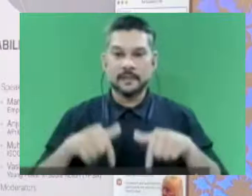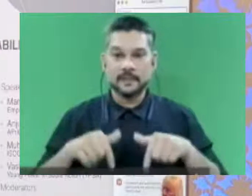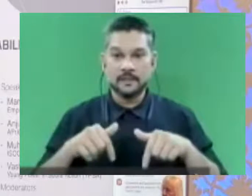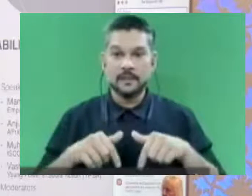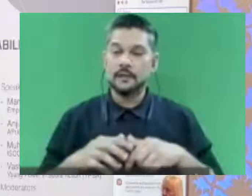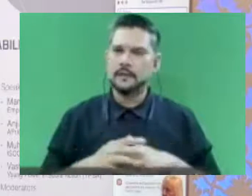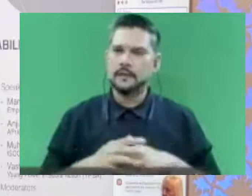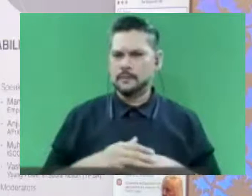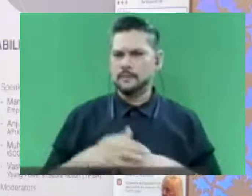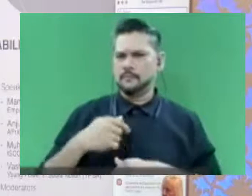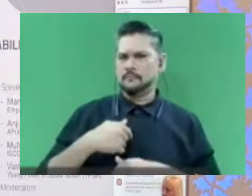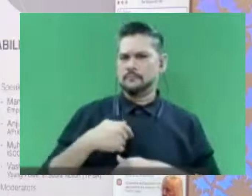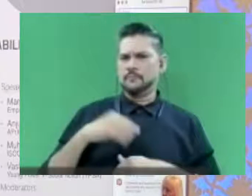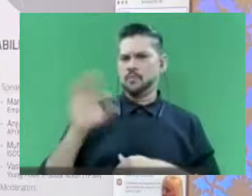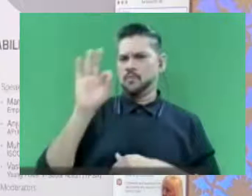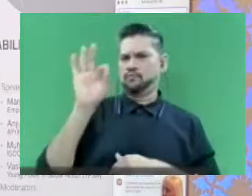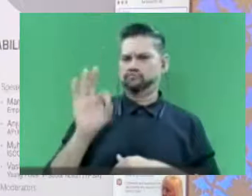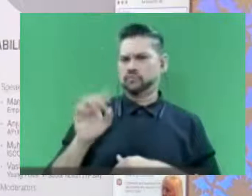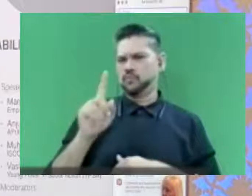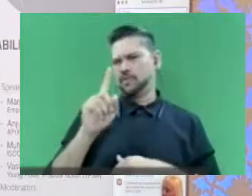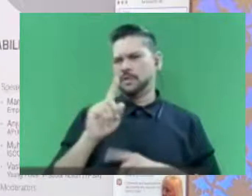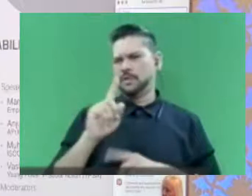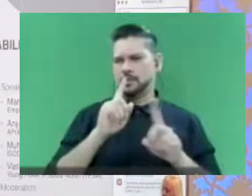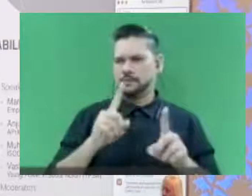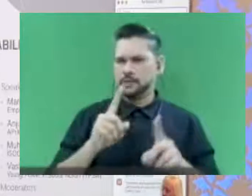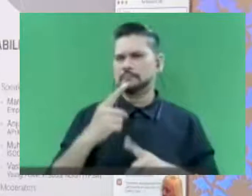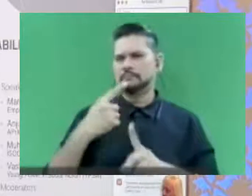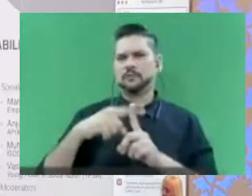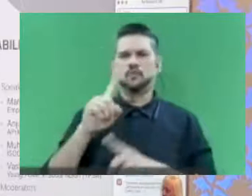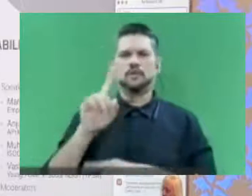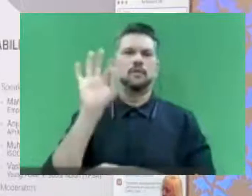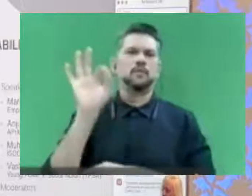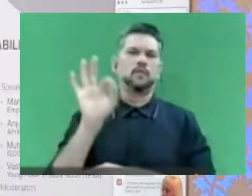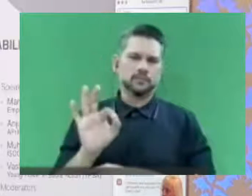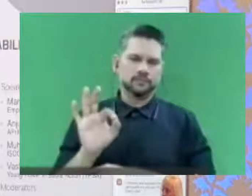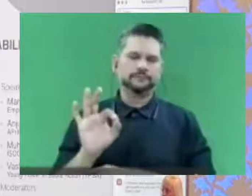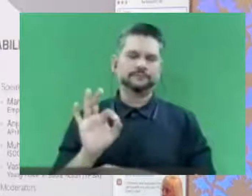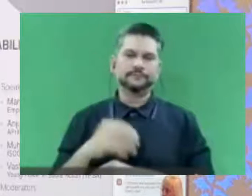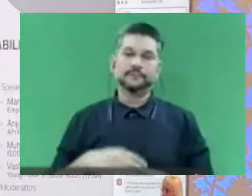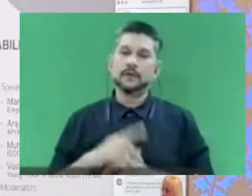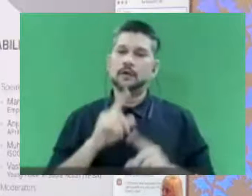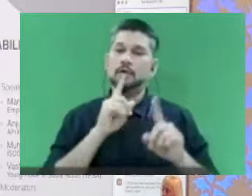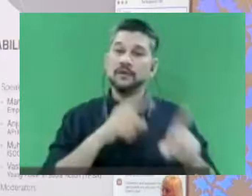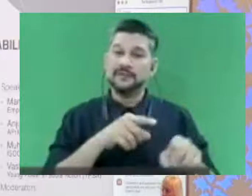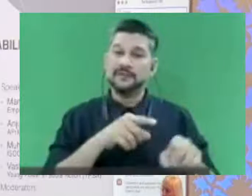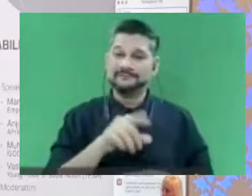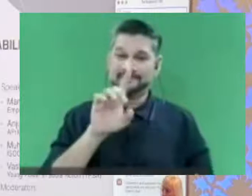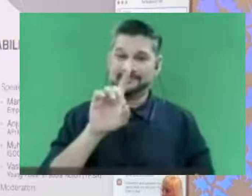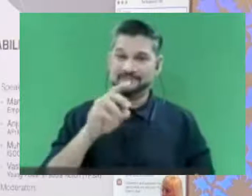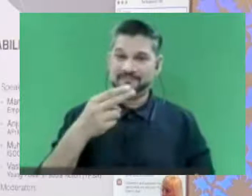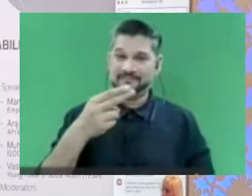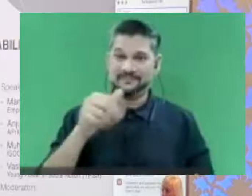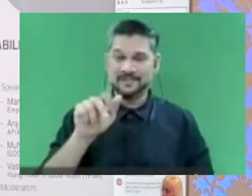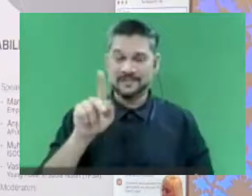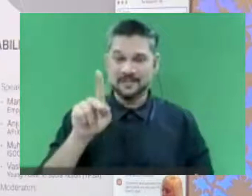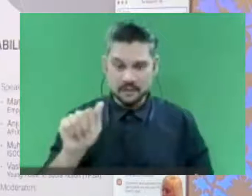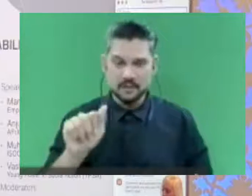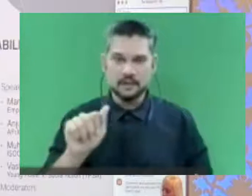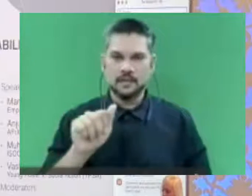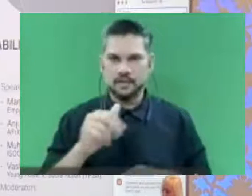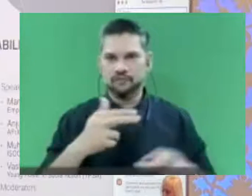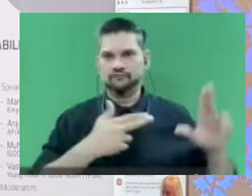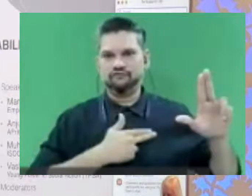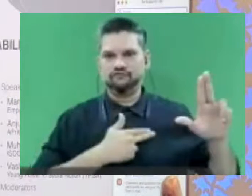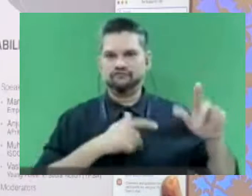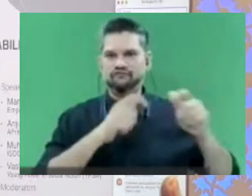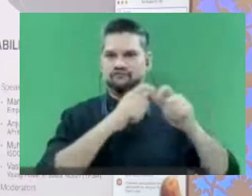me. One comment and a question. The comment is on the Dhaka Declaration, which is an excellent starting point for